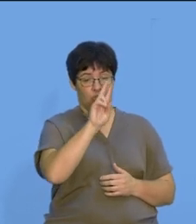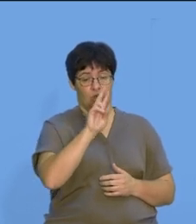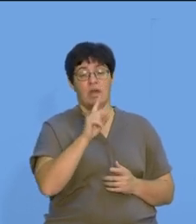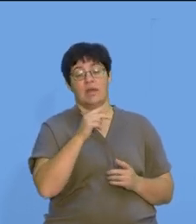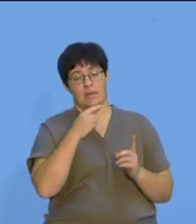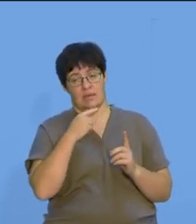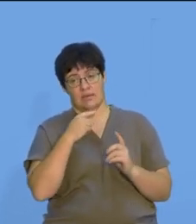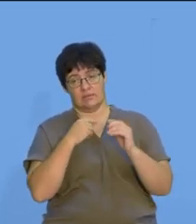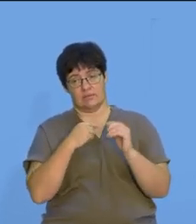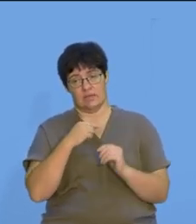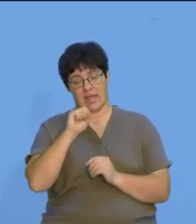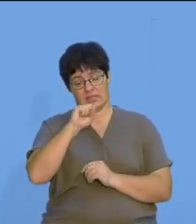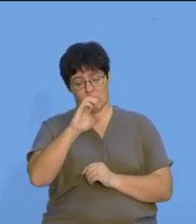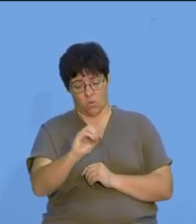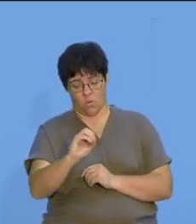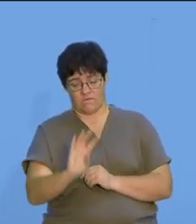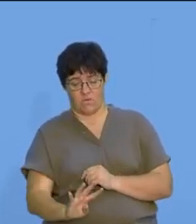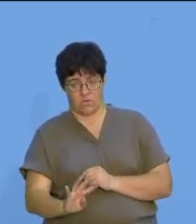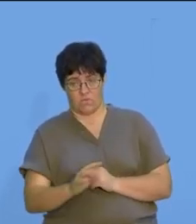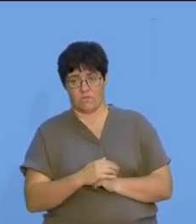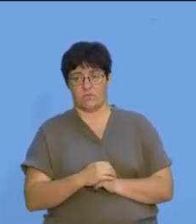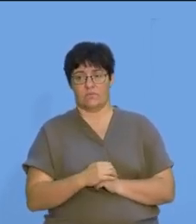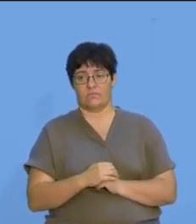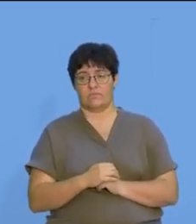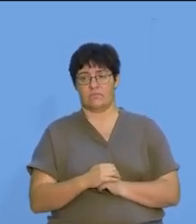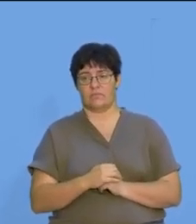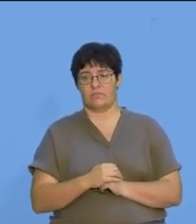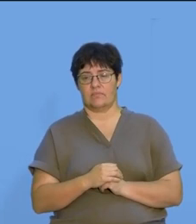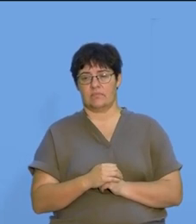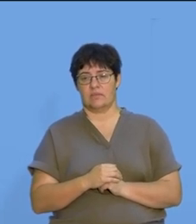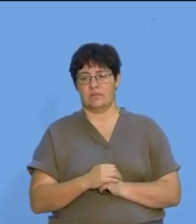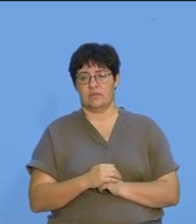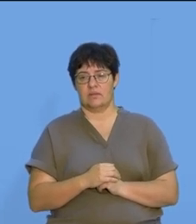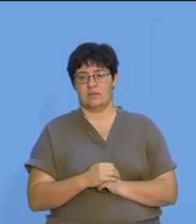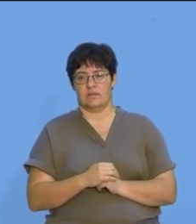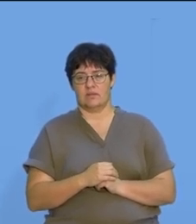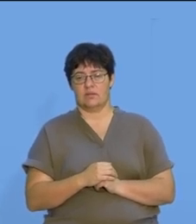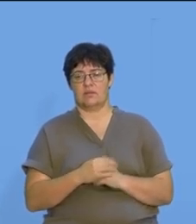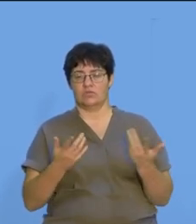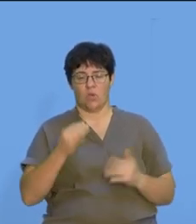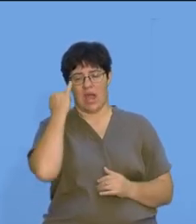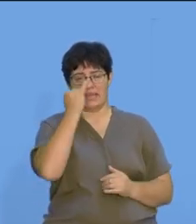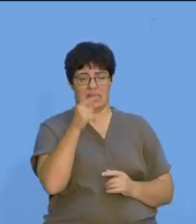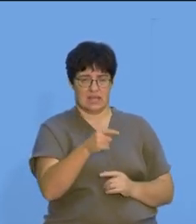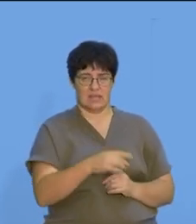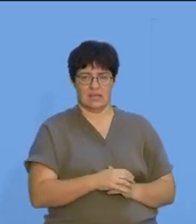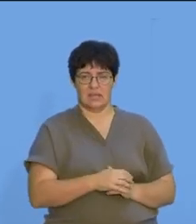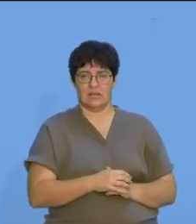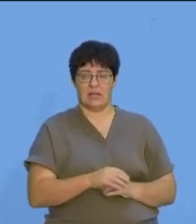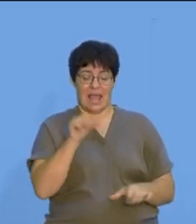our rules. We'll say Cu and then SO4. Okay, so that's as far